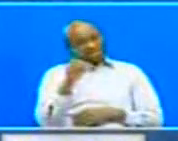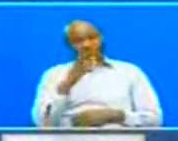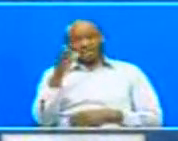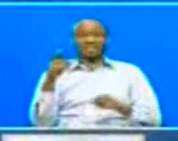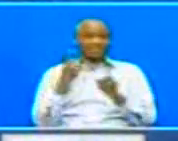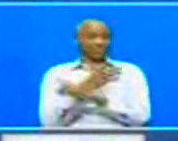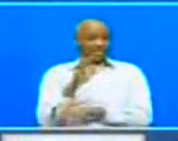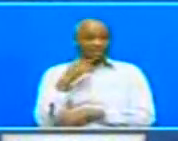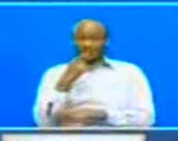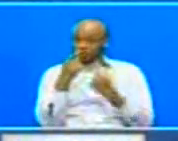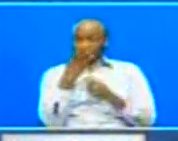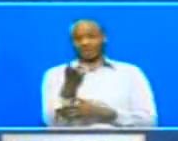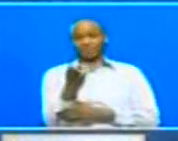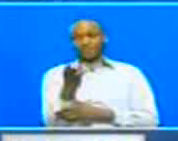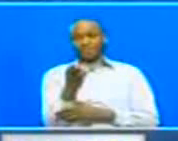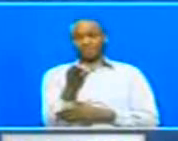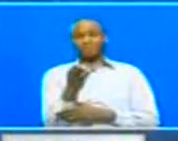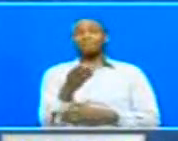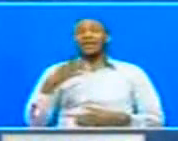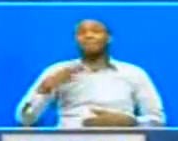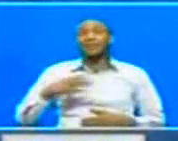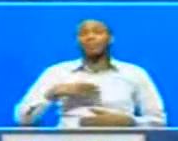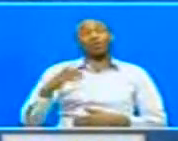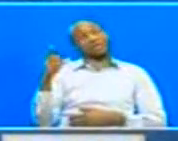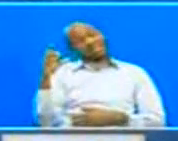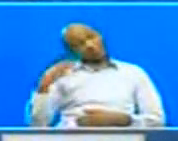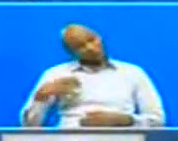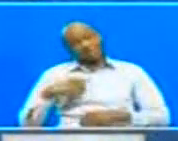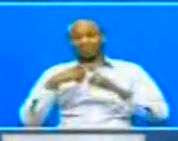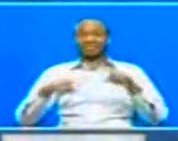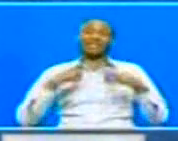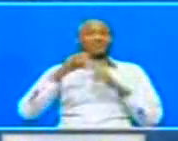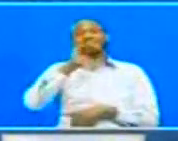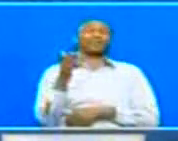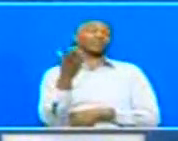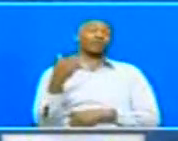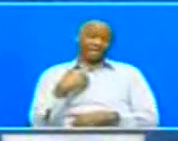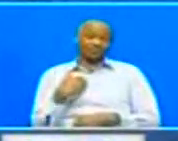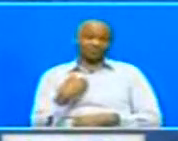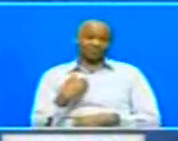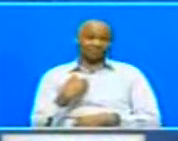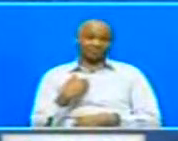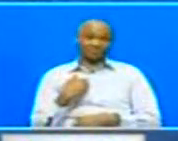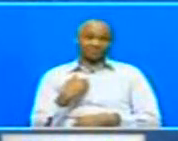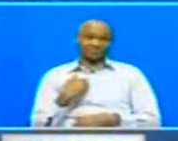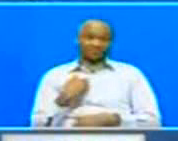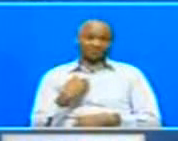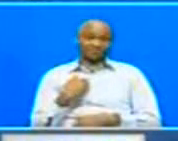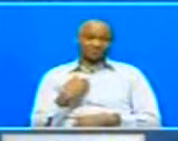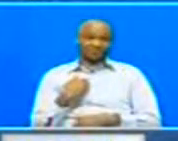other places, including people, by the way, who are refugees but live in urban areas. Indeed, okay. I support that. Yeah. All right. I support that.